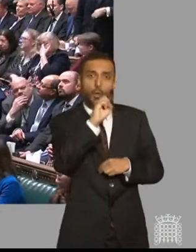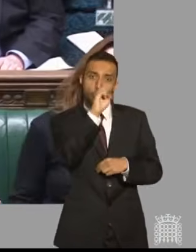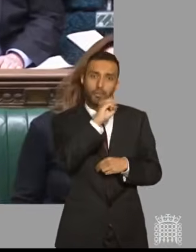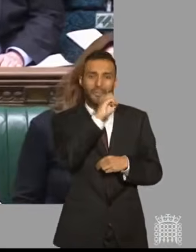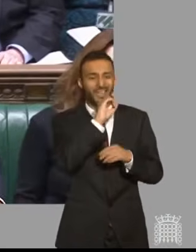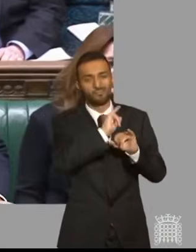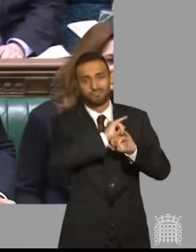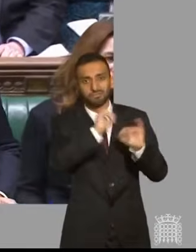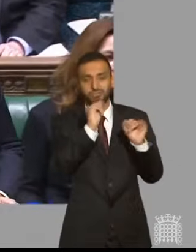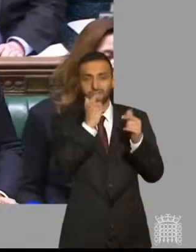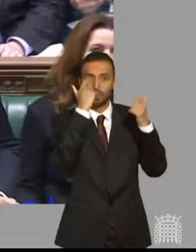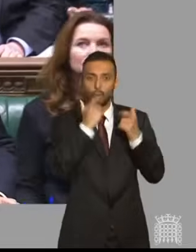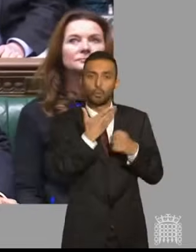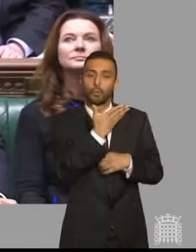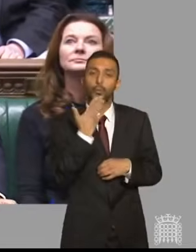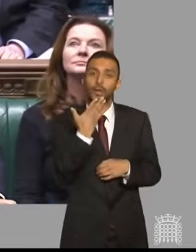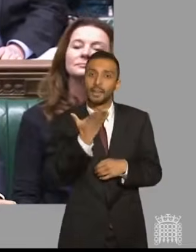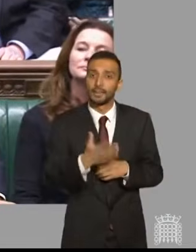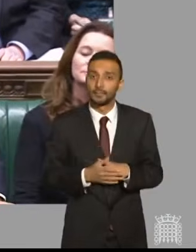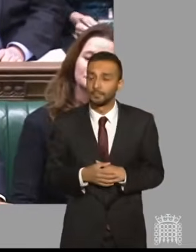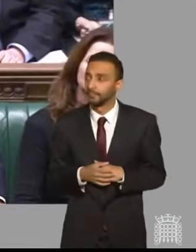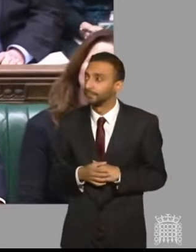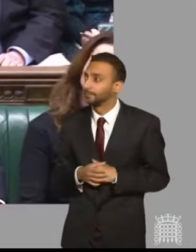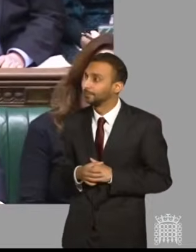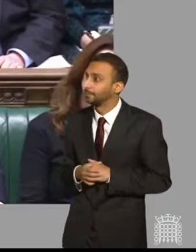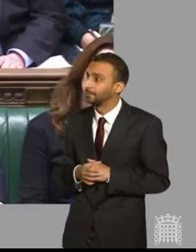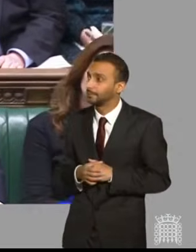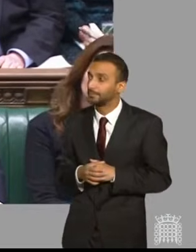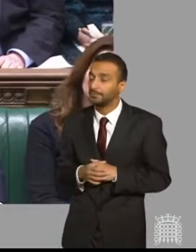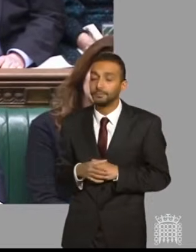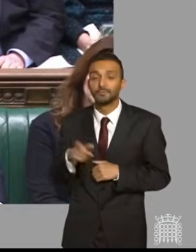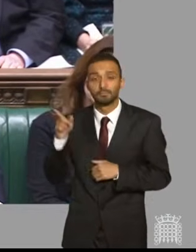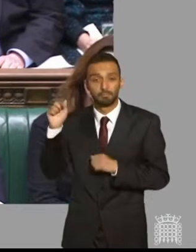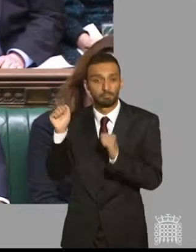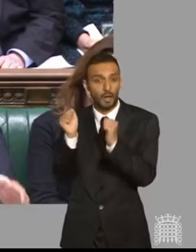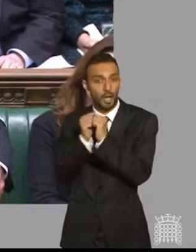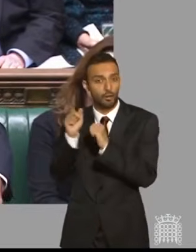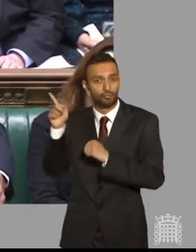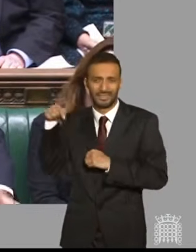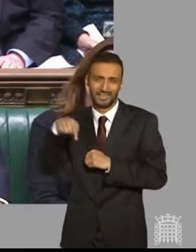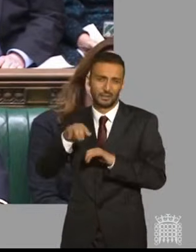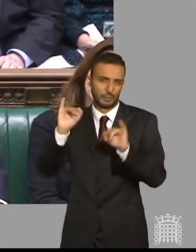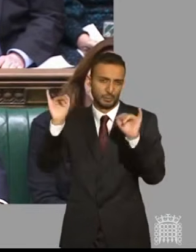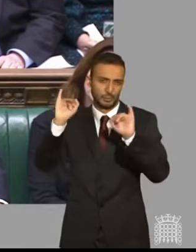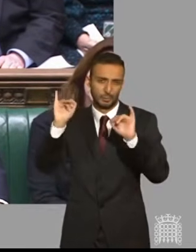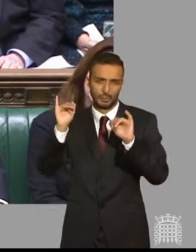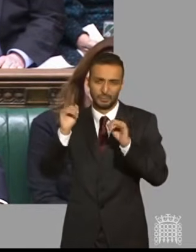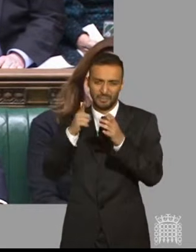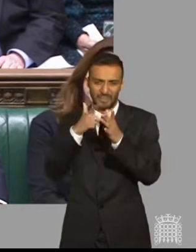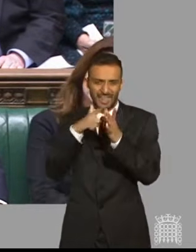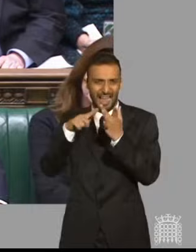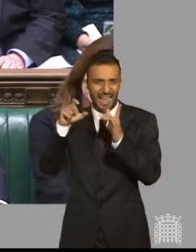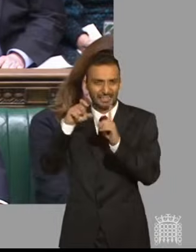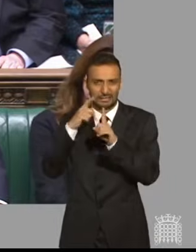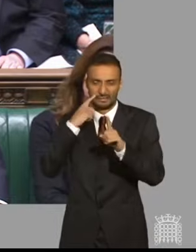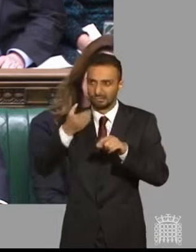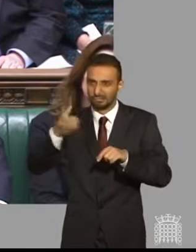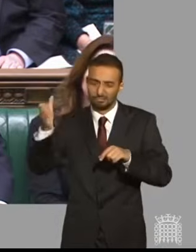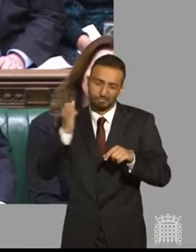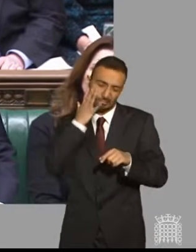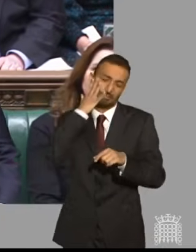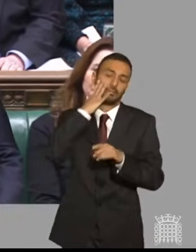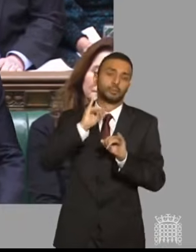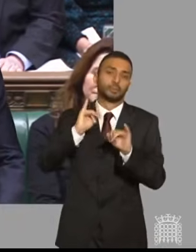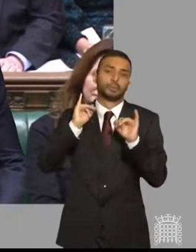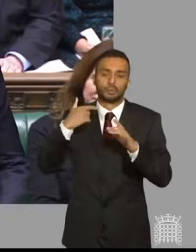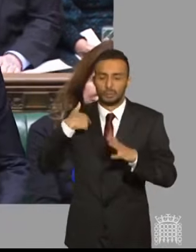a horrific attack, and my thoughts are with the victim and their families. Obviously, I can't comment on a live investigation, but speaking